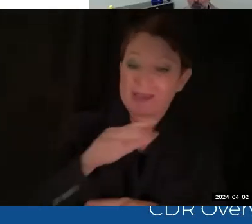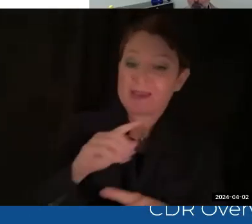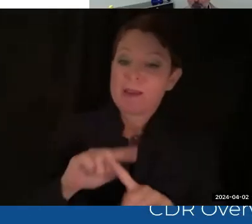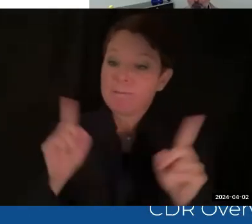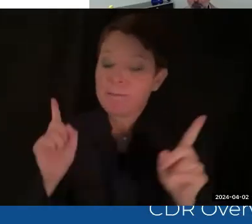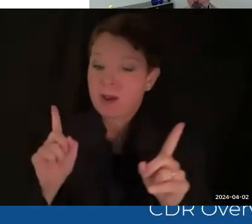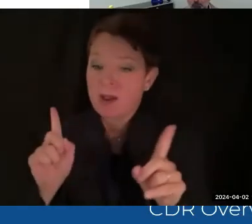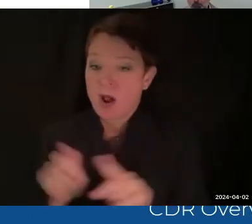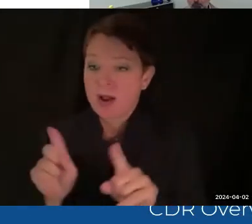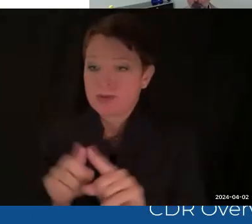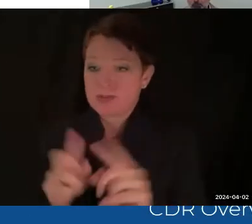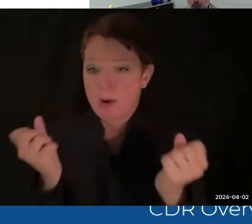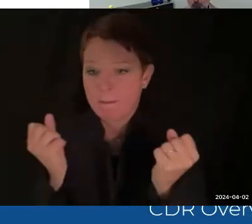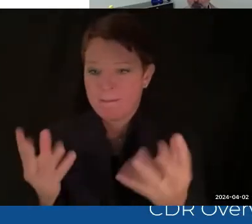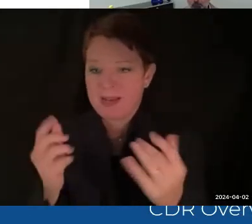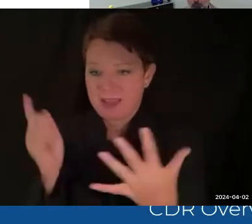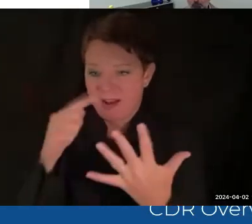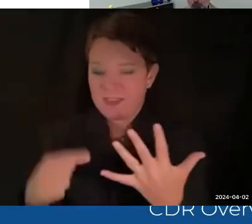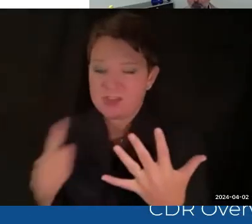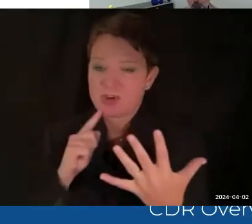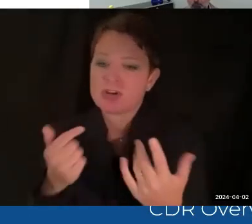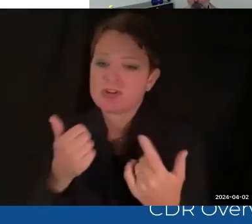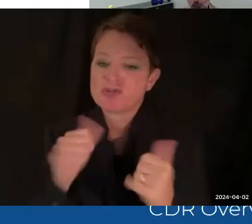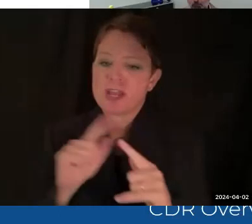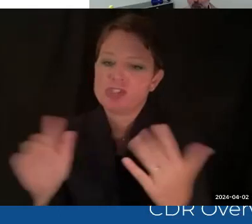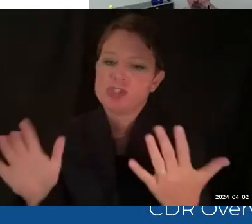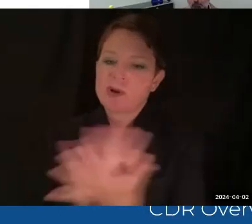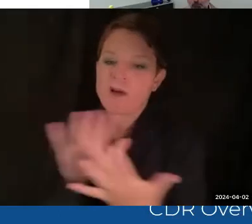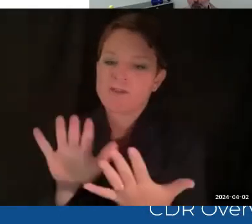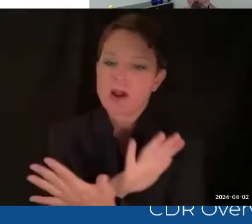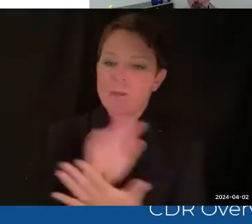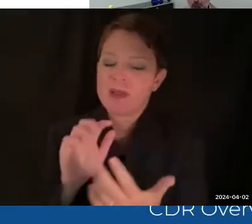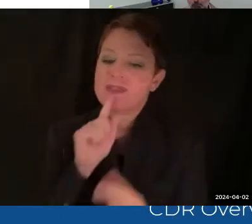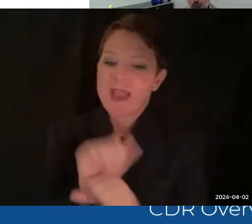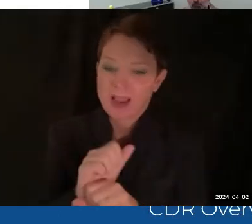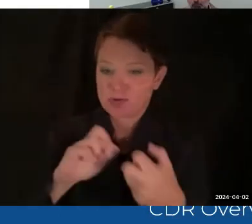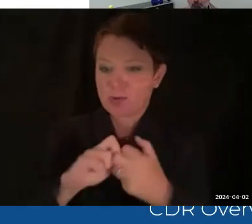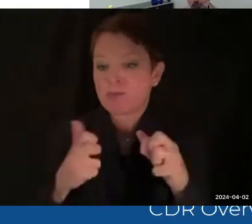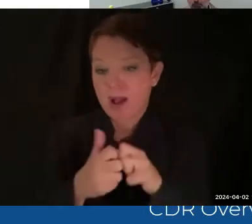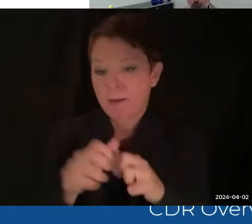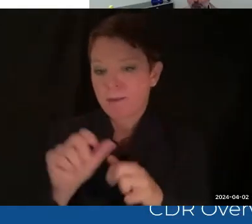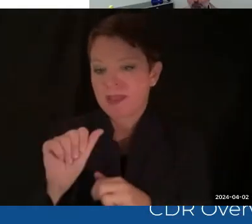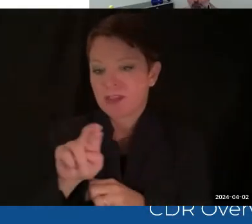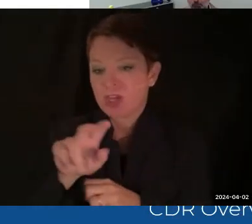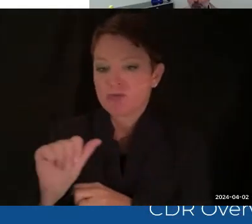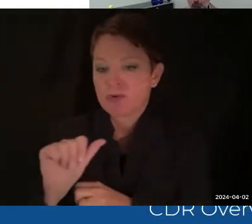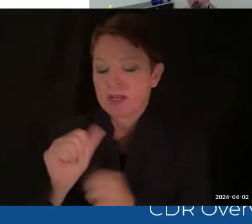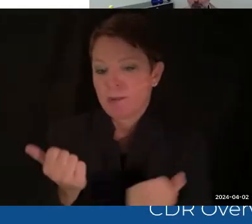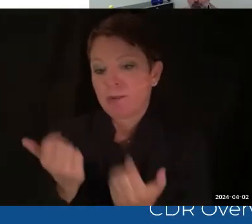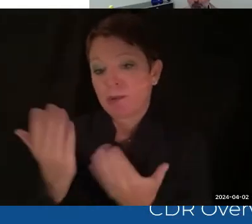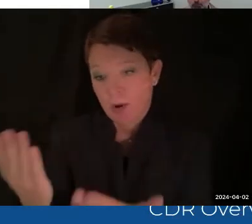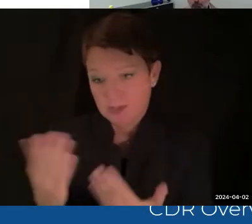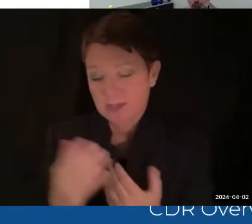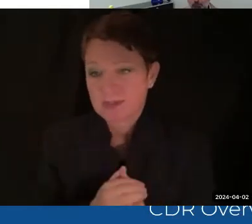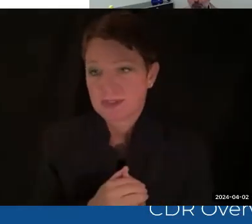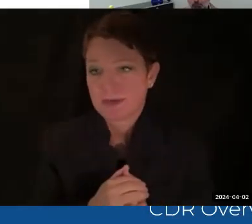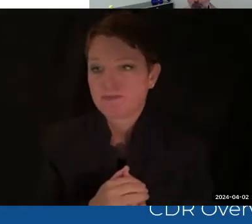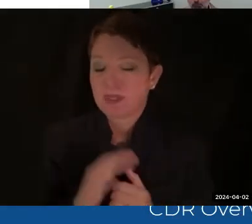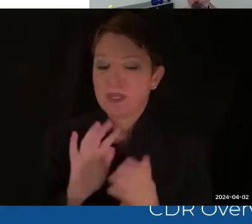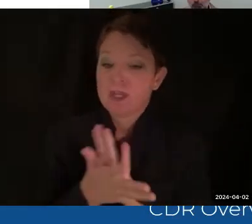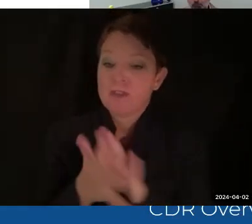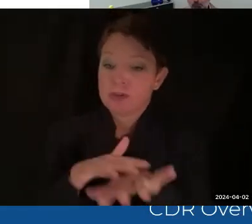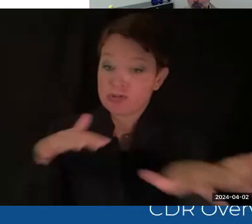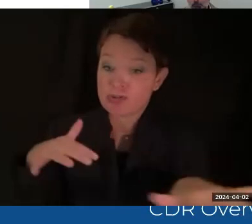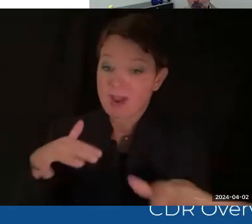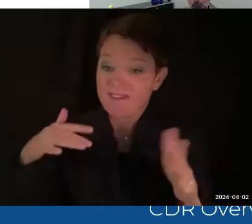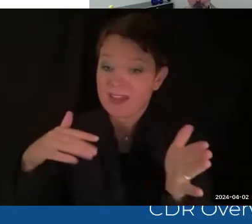that many of these are just trying to cover up the problems that the arena proposes. Um, the traffic